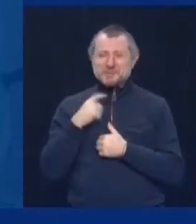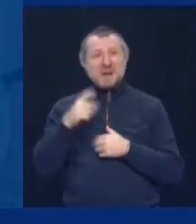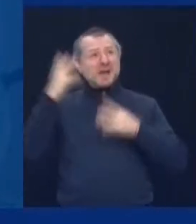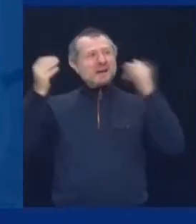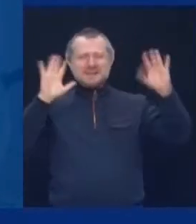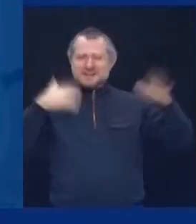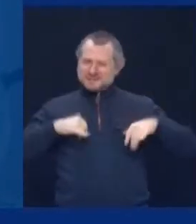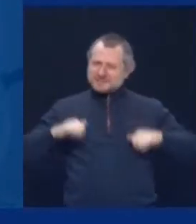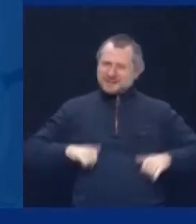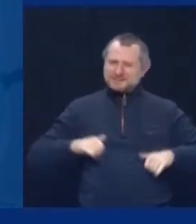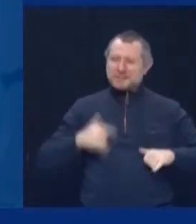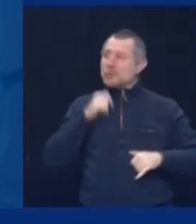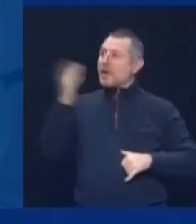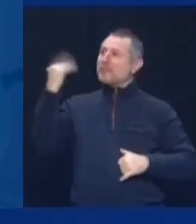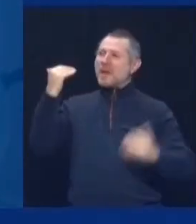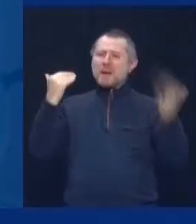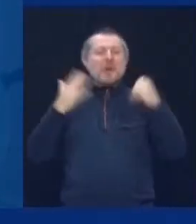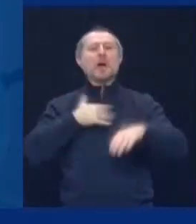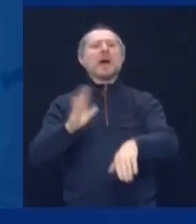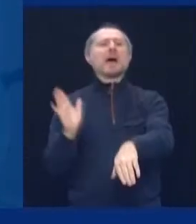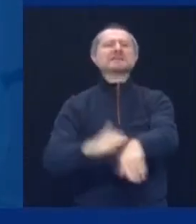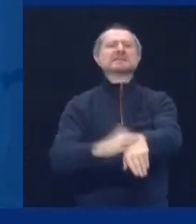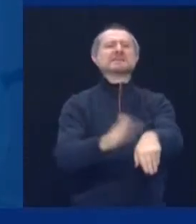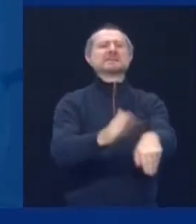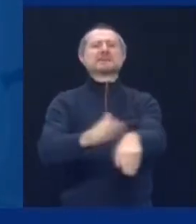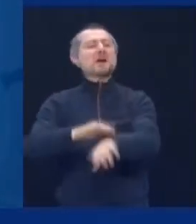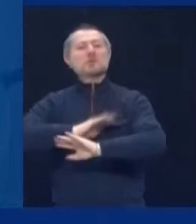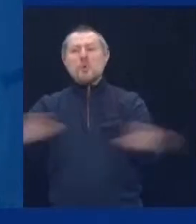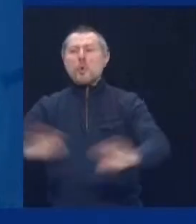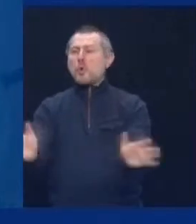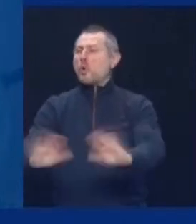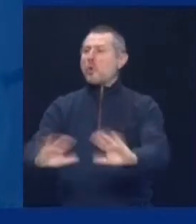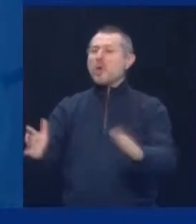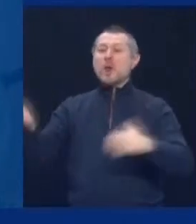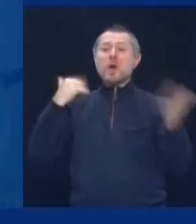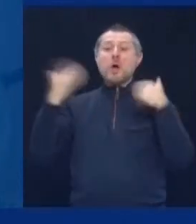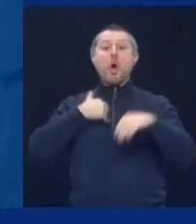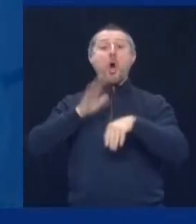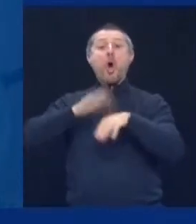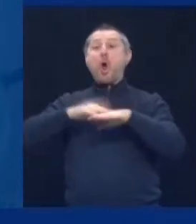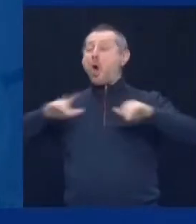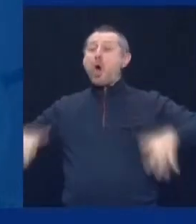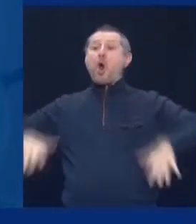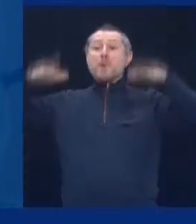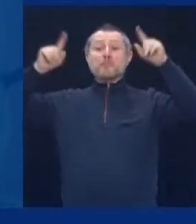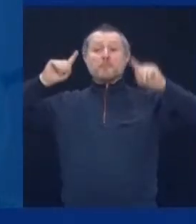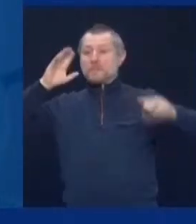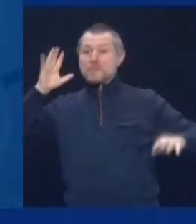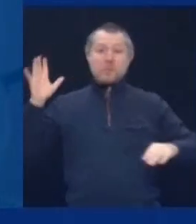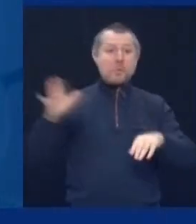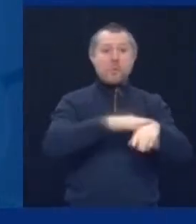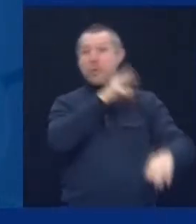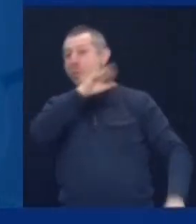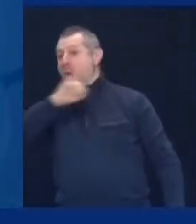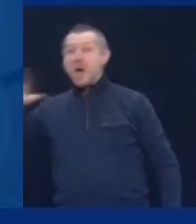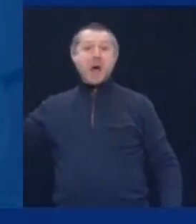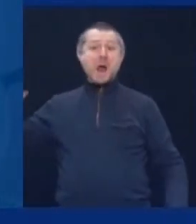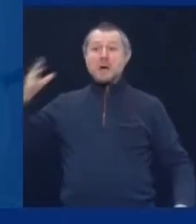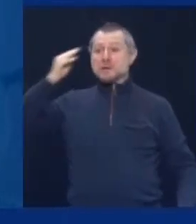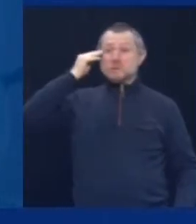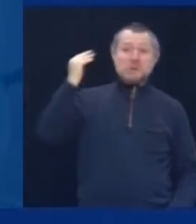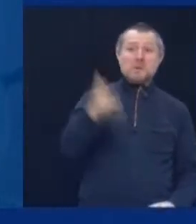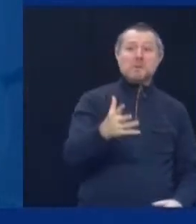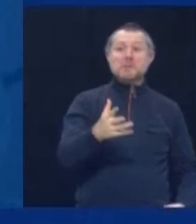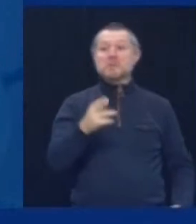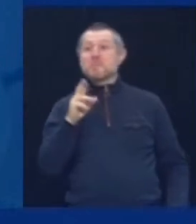over. Danger. Alert, Will Robinson. You have to be smart, personal responsibility.